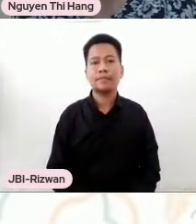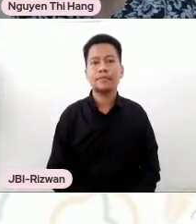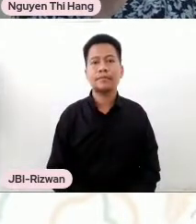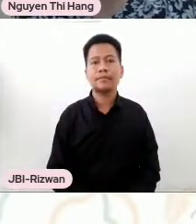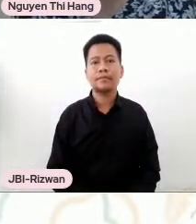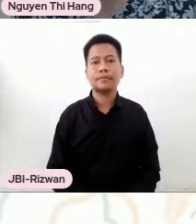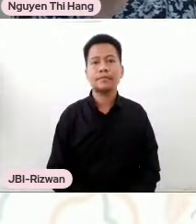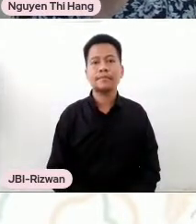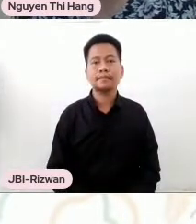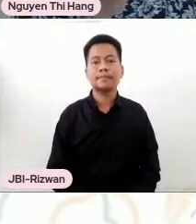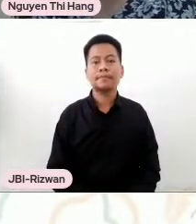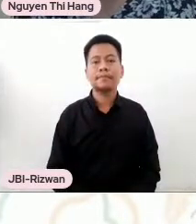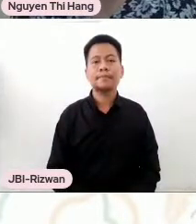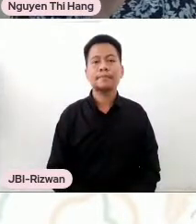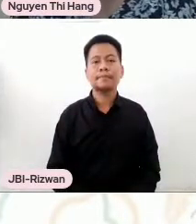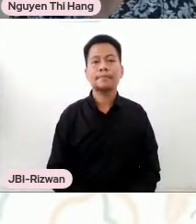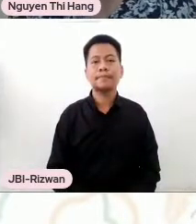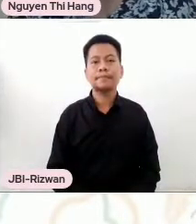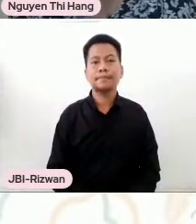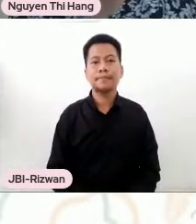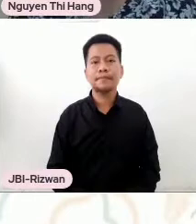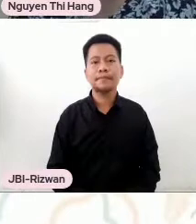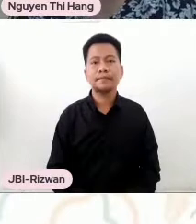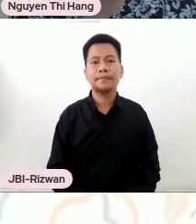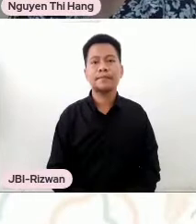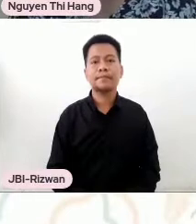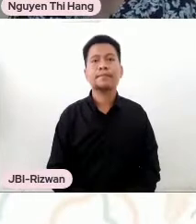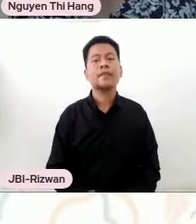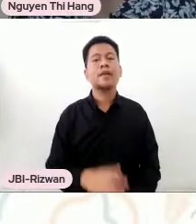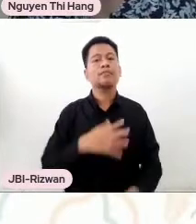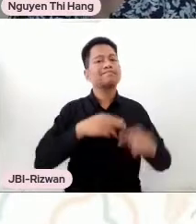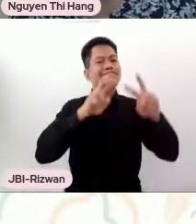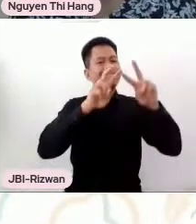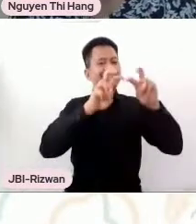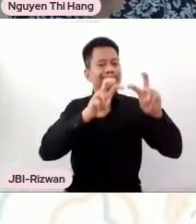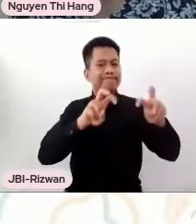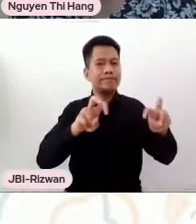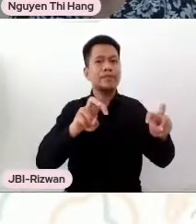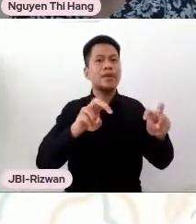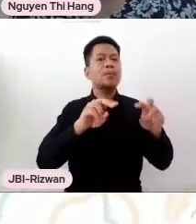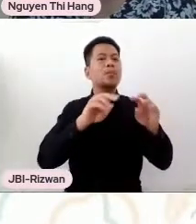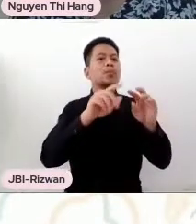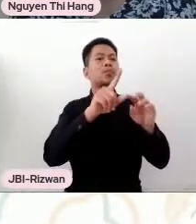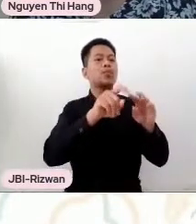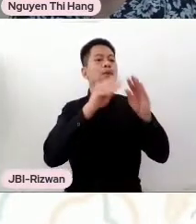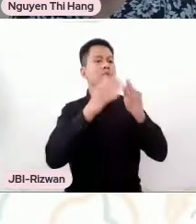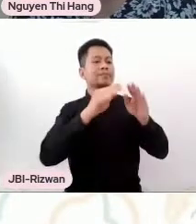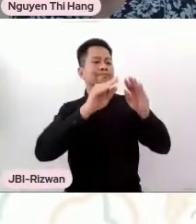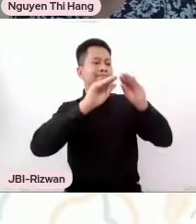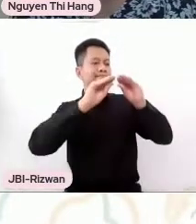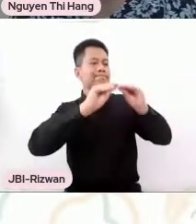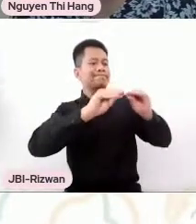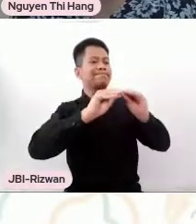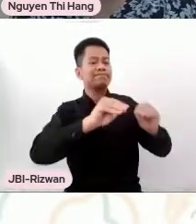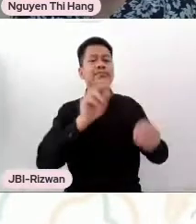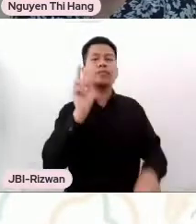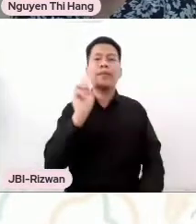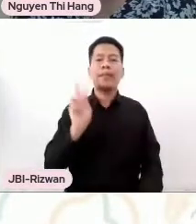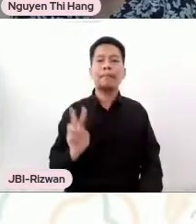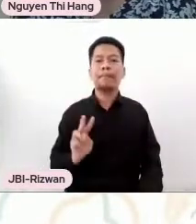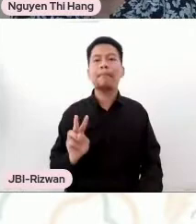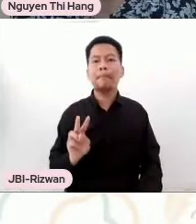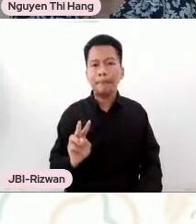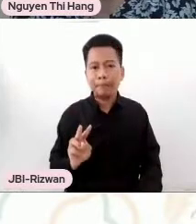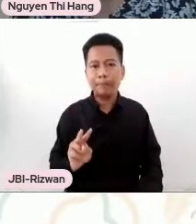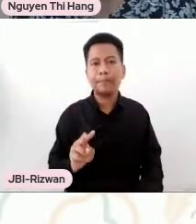for Special Education in Vietnam. This is the National